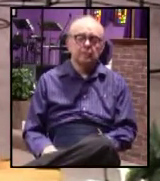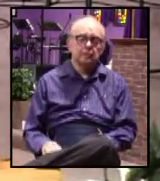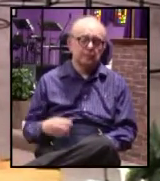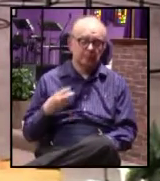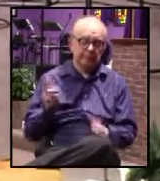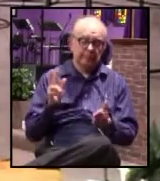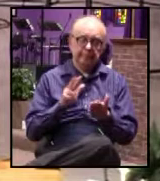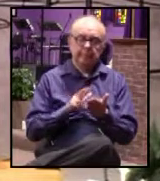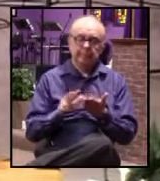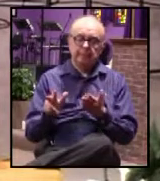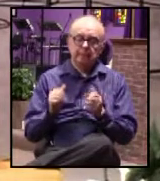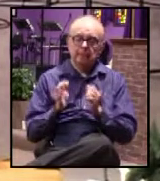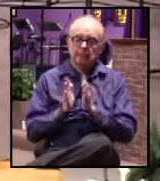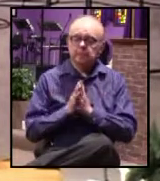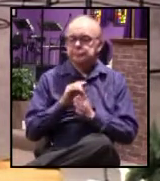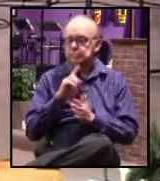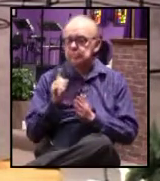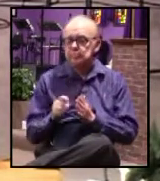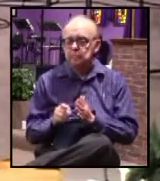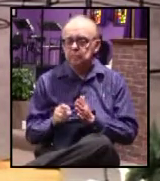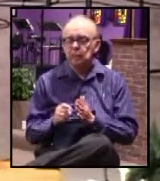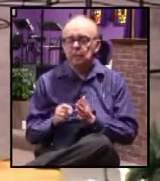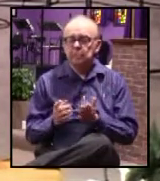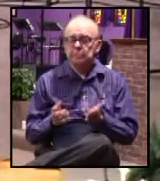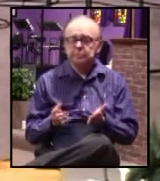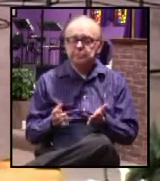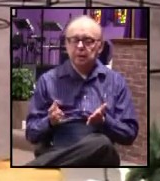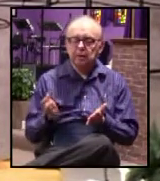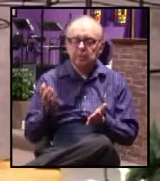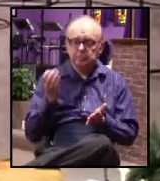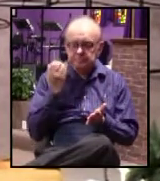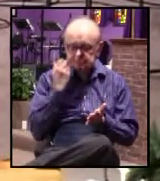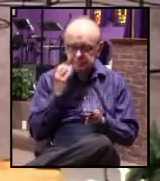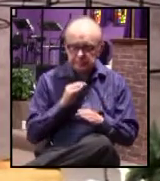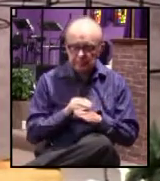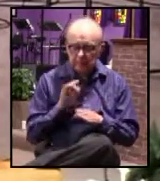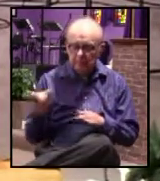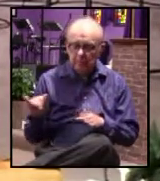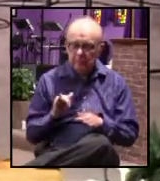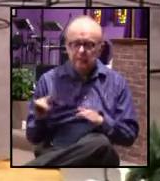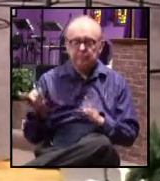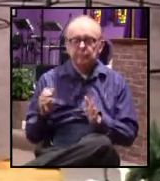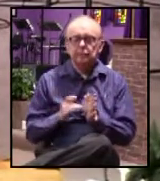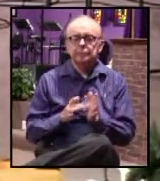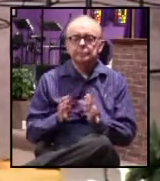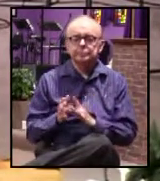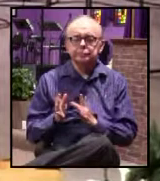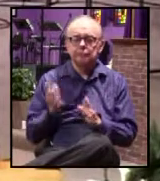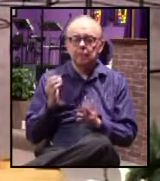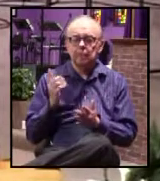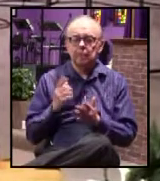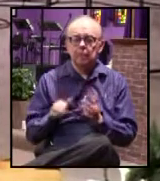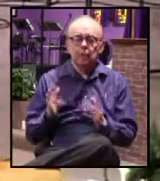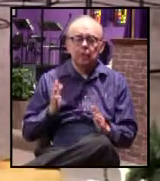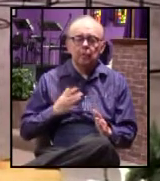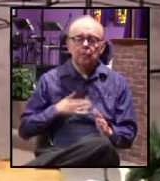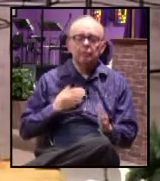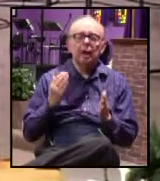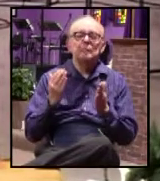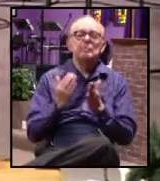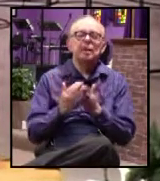Week 3, we asked the question, okay, if my mission is the same as Jesus, then what's my